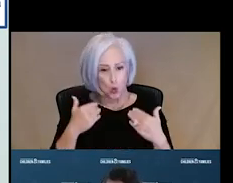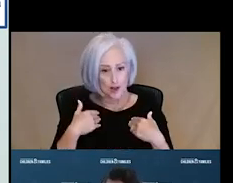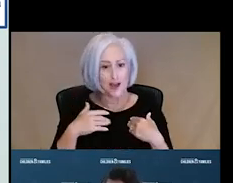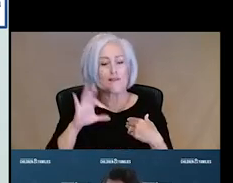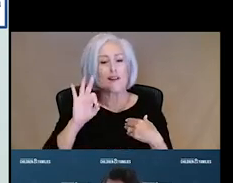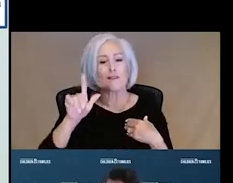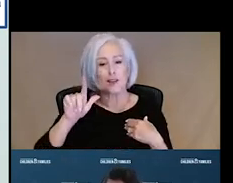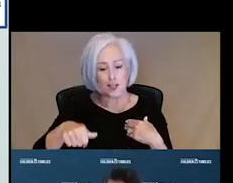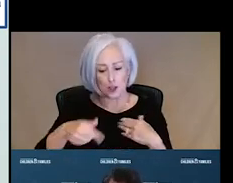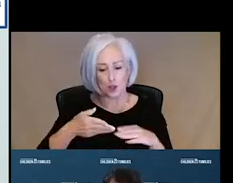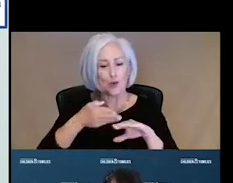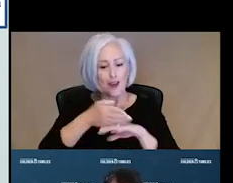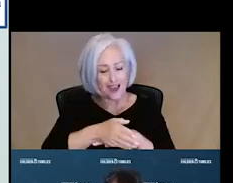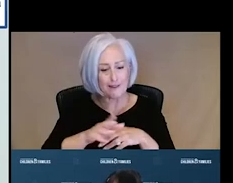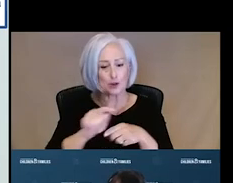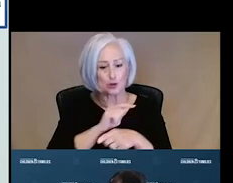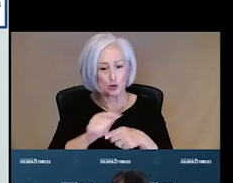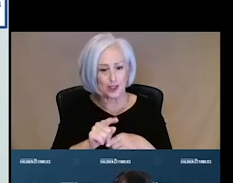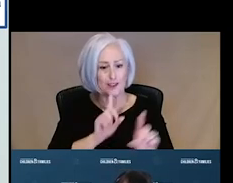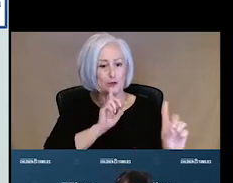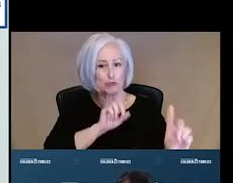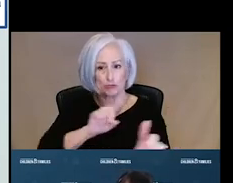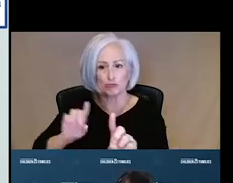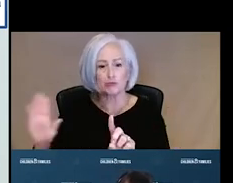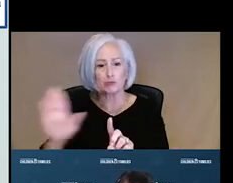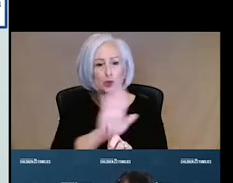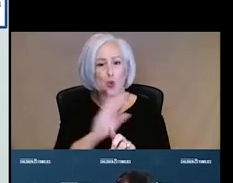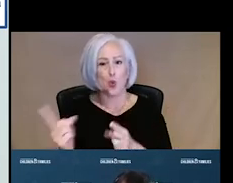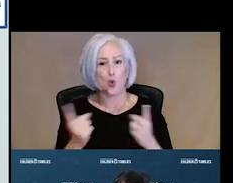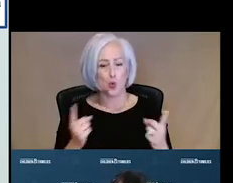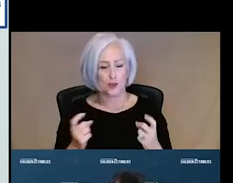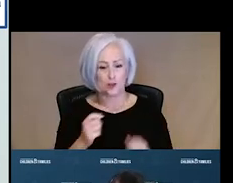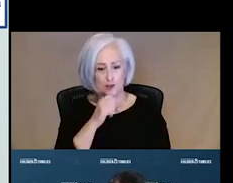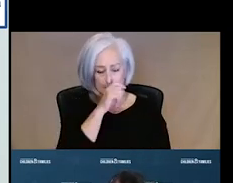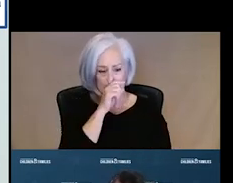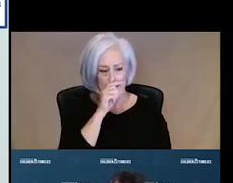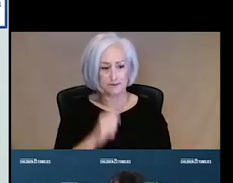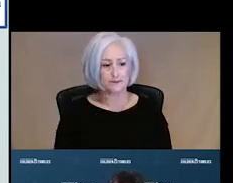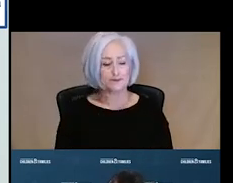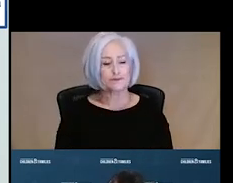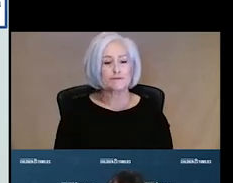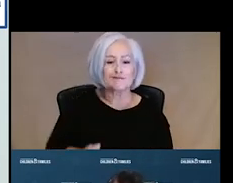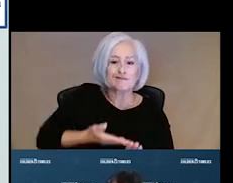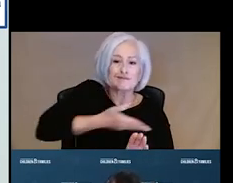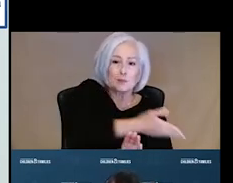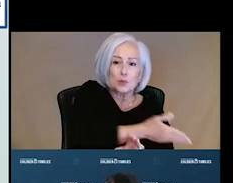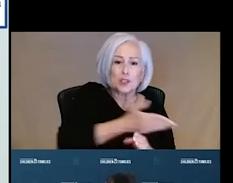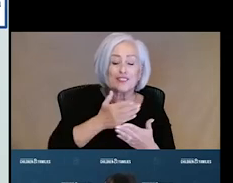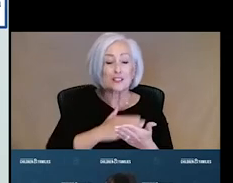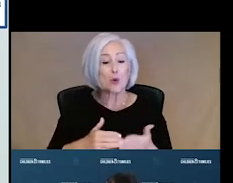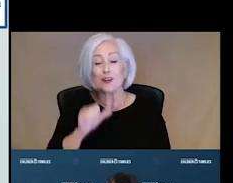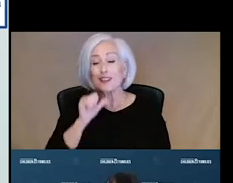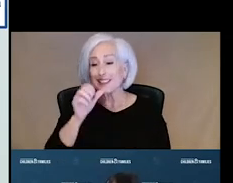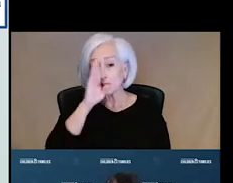weren't able to answer. So we discussed in the previous section that indirect costs are those that support